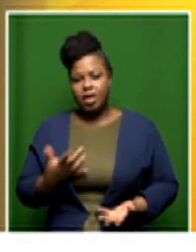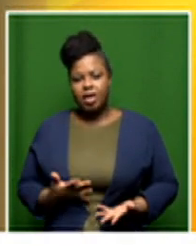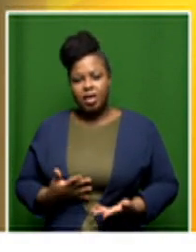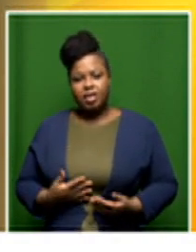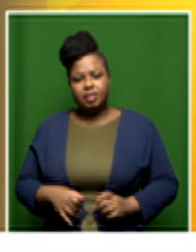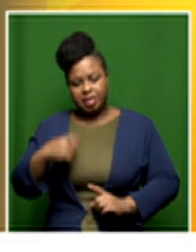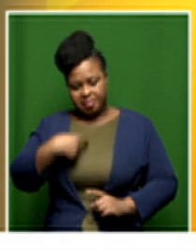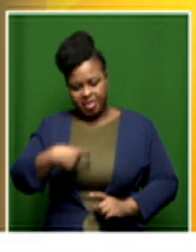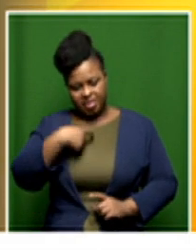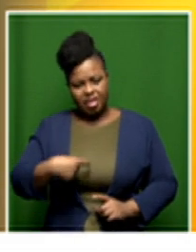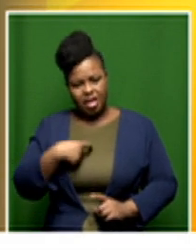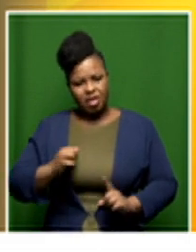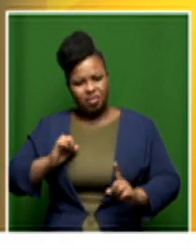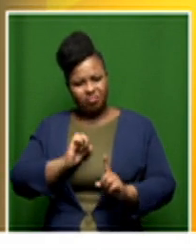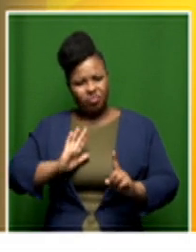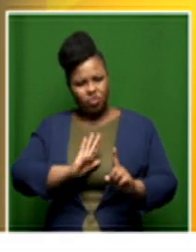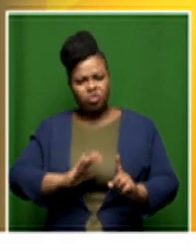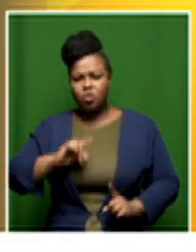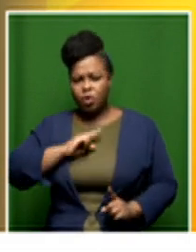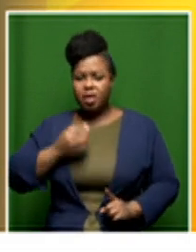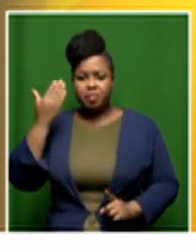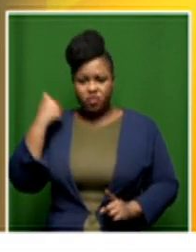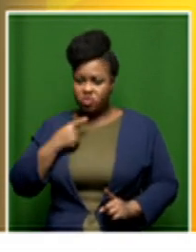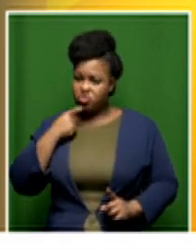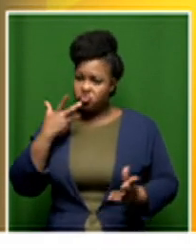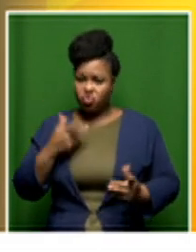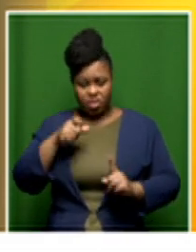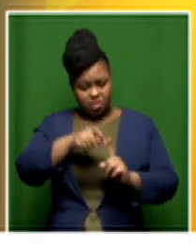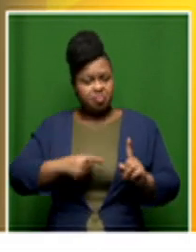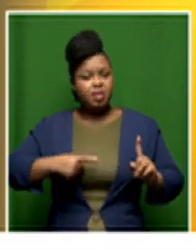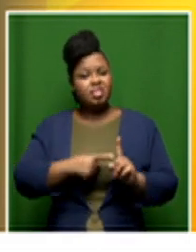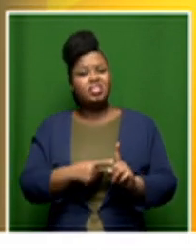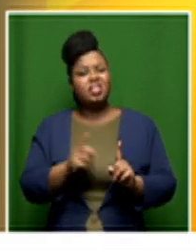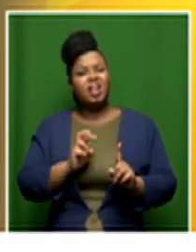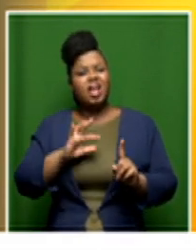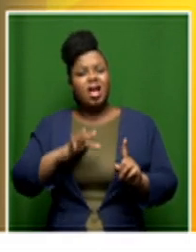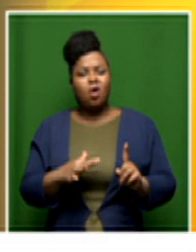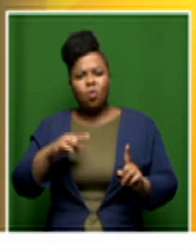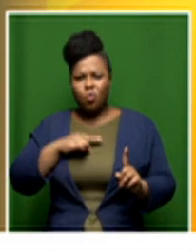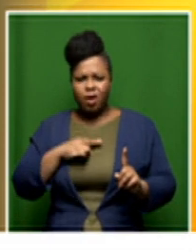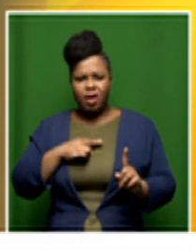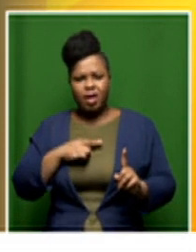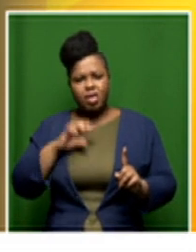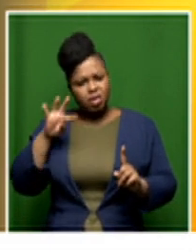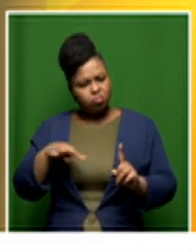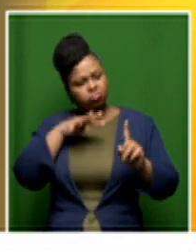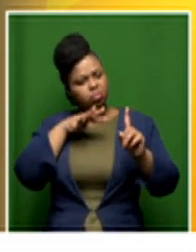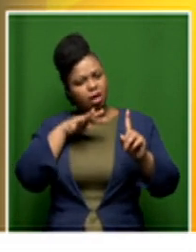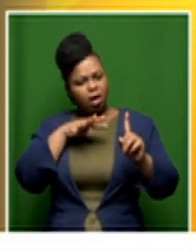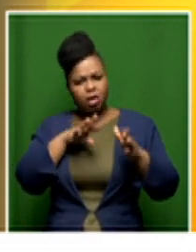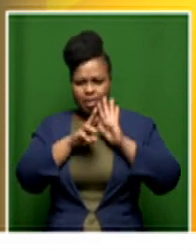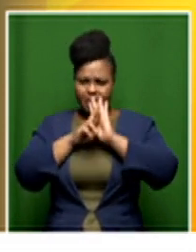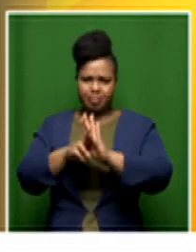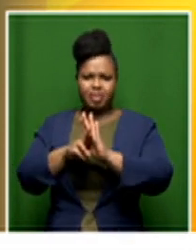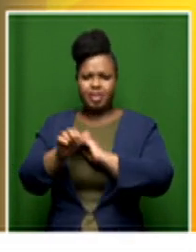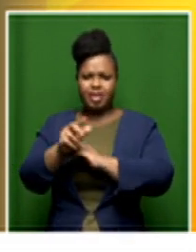demeanor, as I said in passing earlier on, that here is a person who, rightly so, is seen as the face of the ANC in